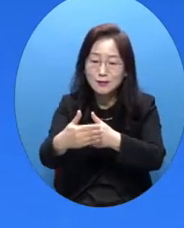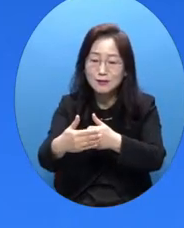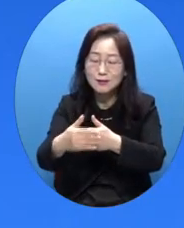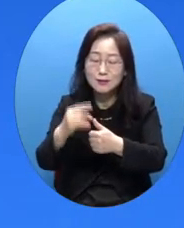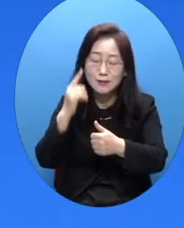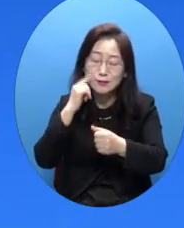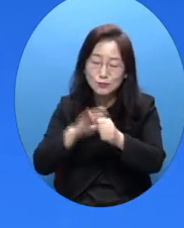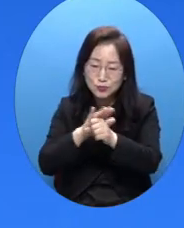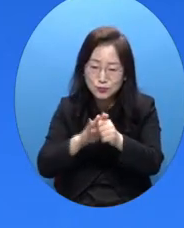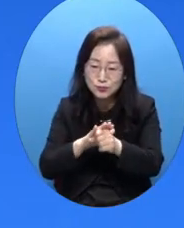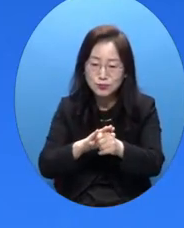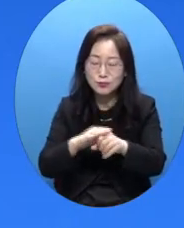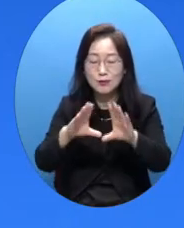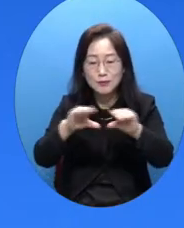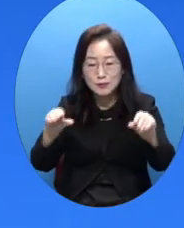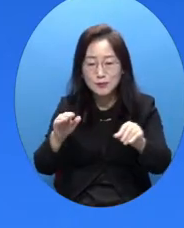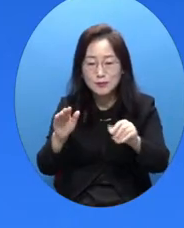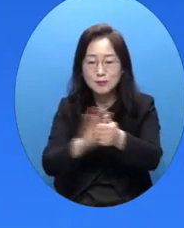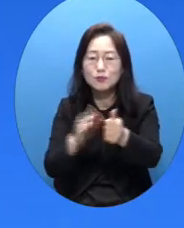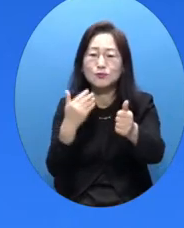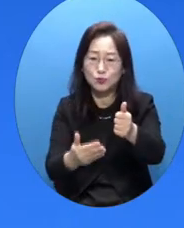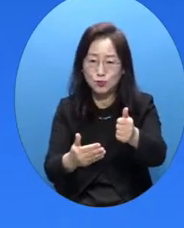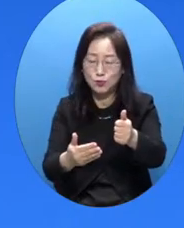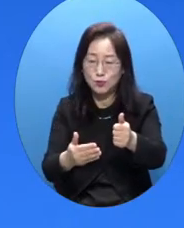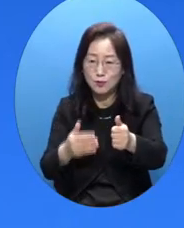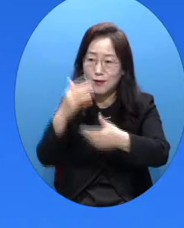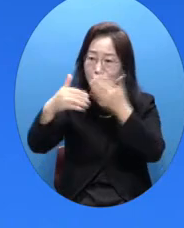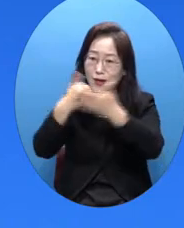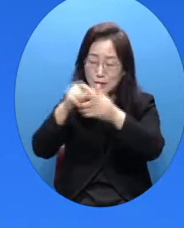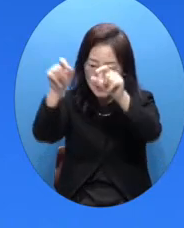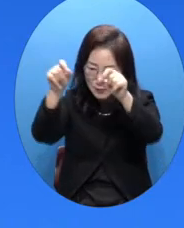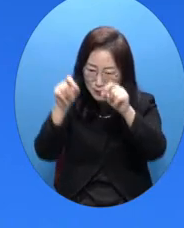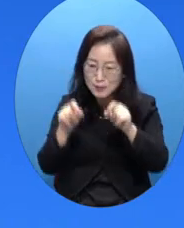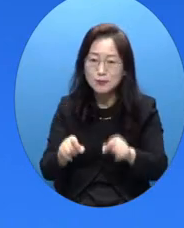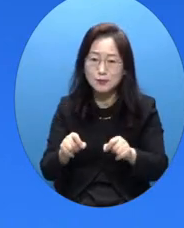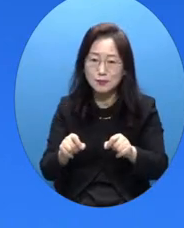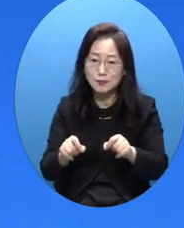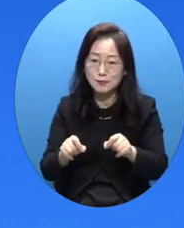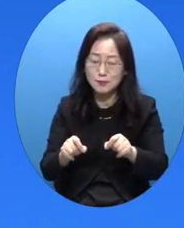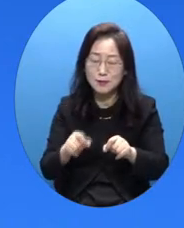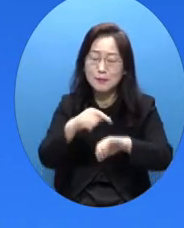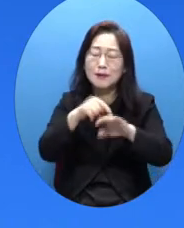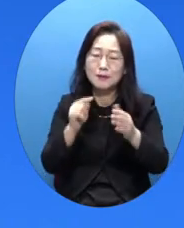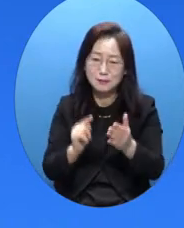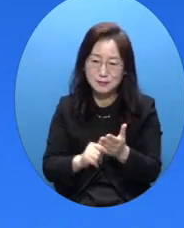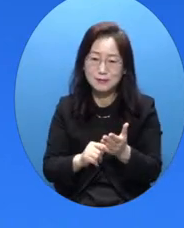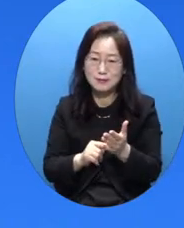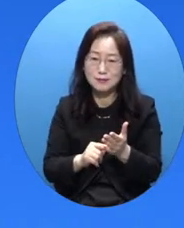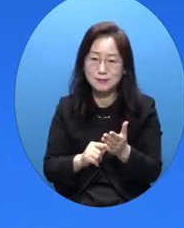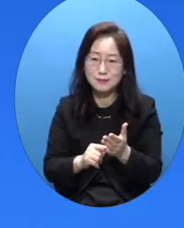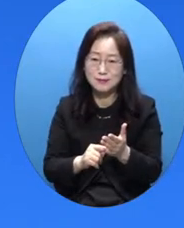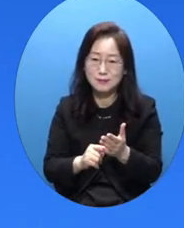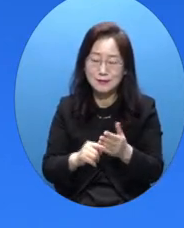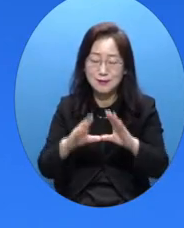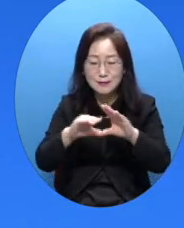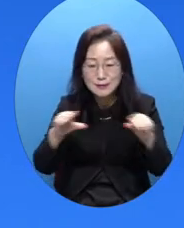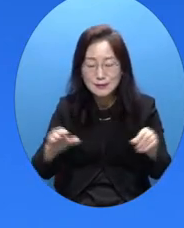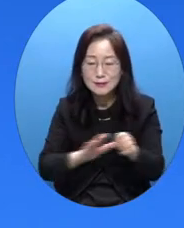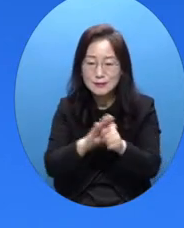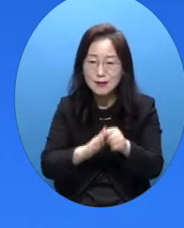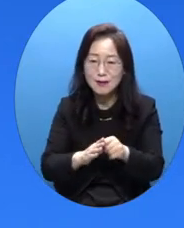God Embraces and forgives those who have committed sin and Joseph resembled